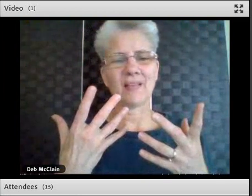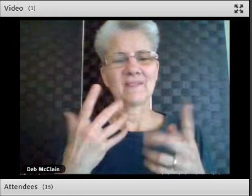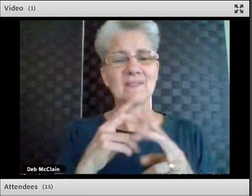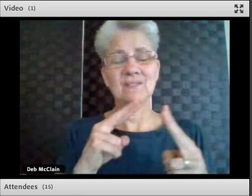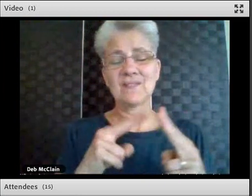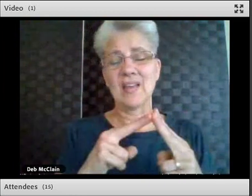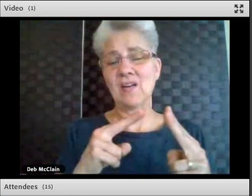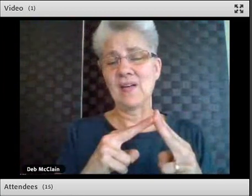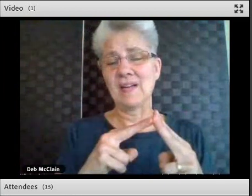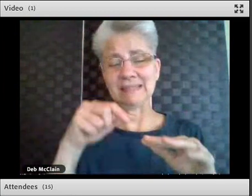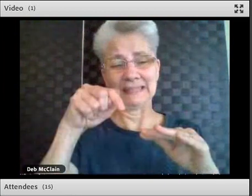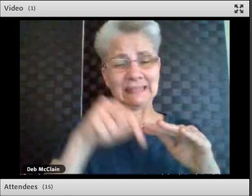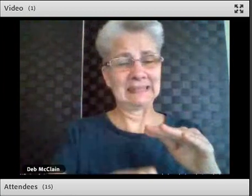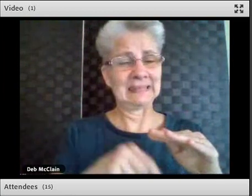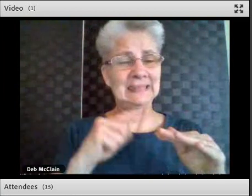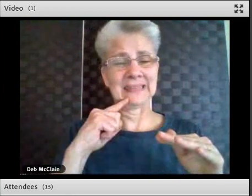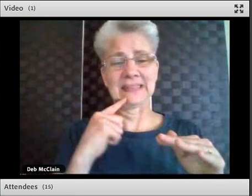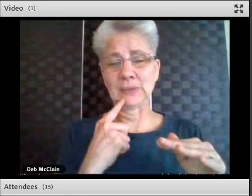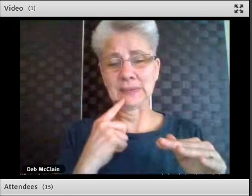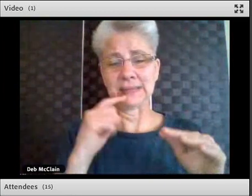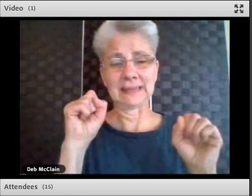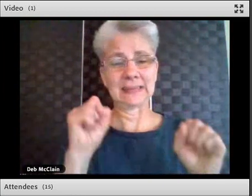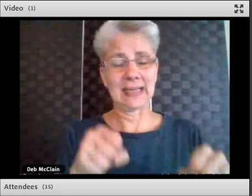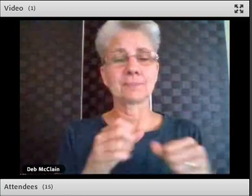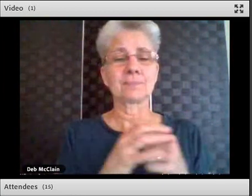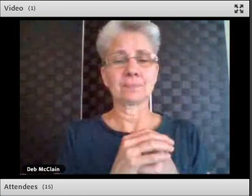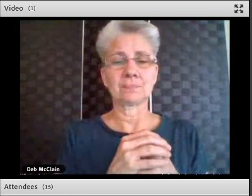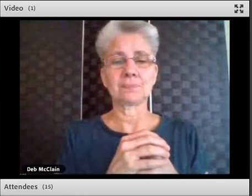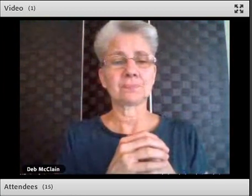very far-reaching and very significant.